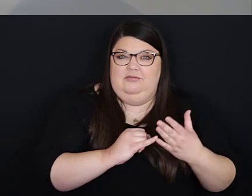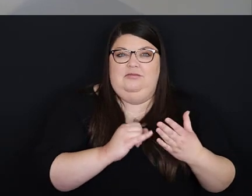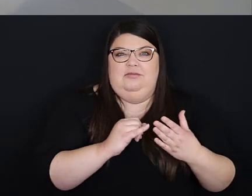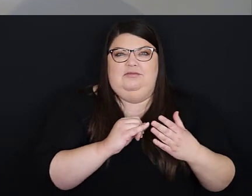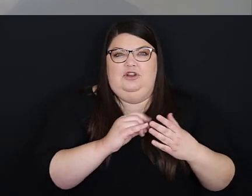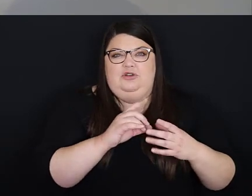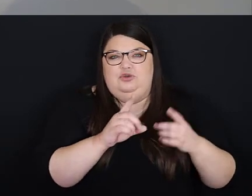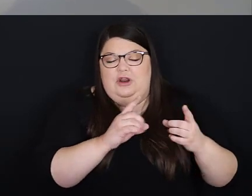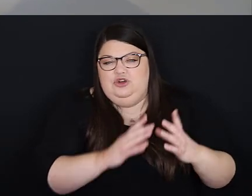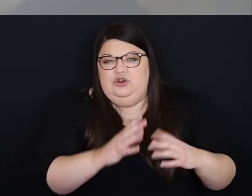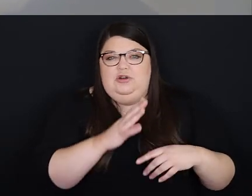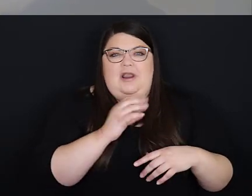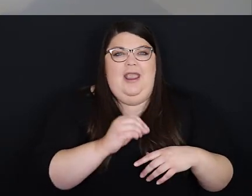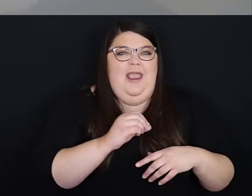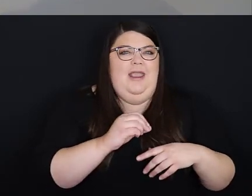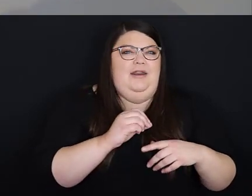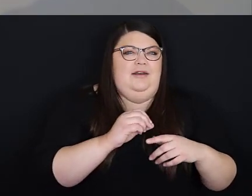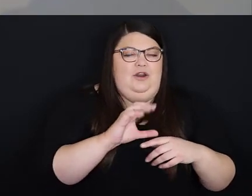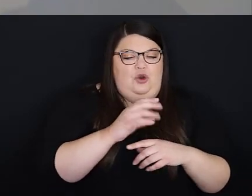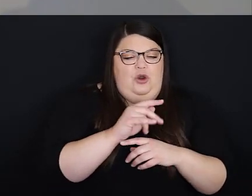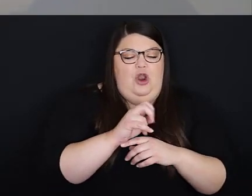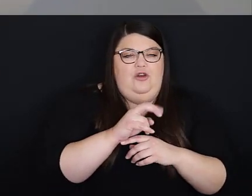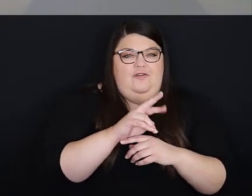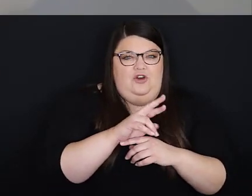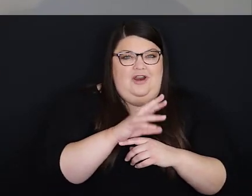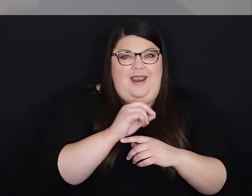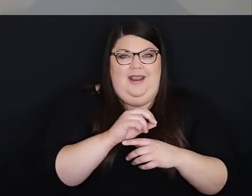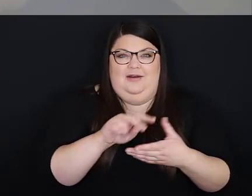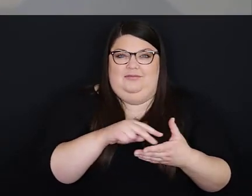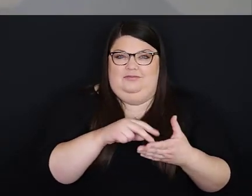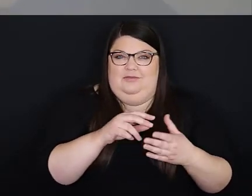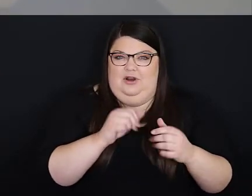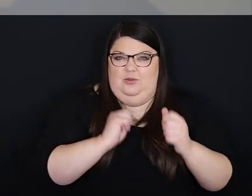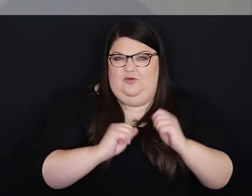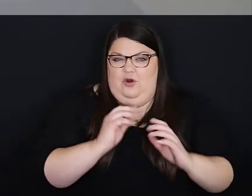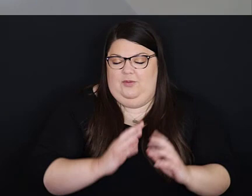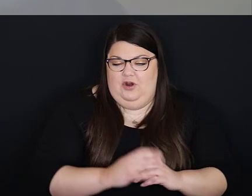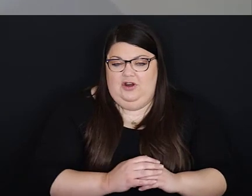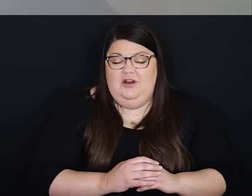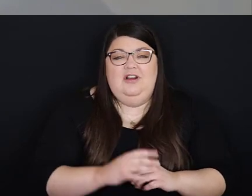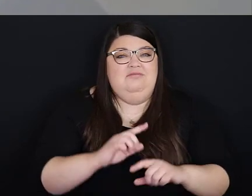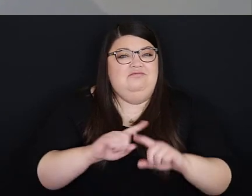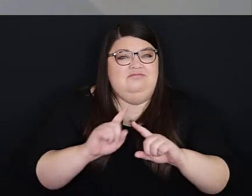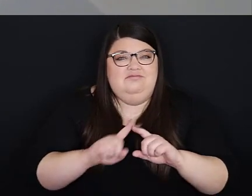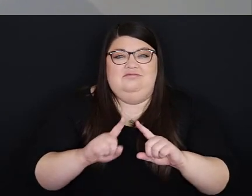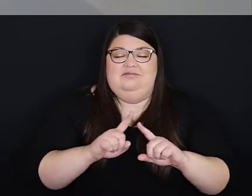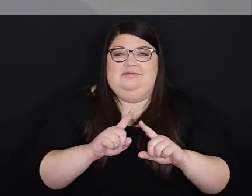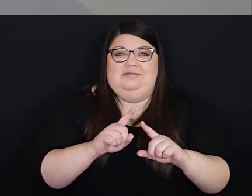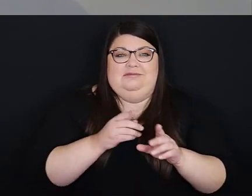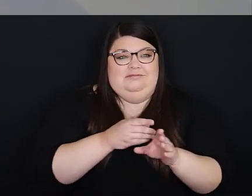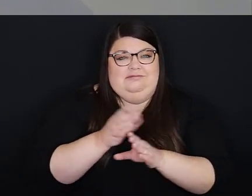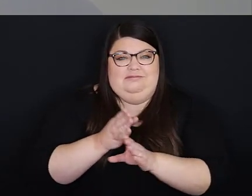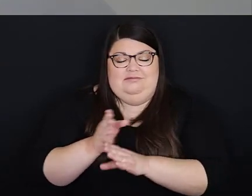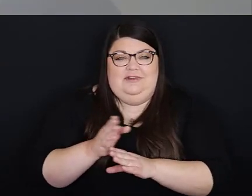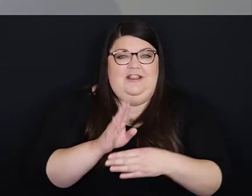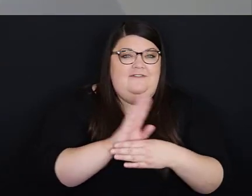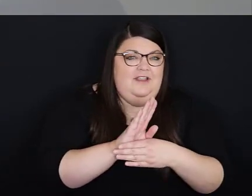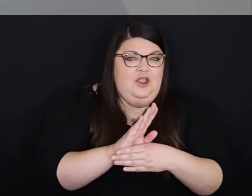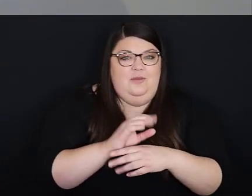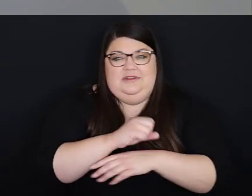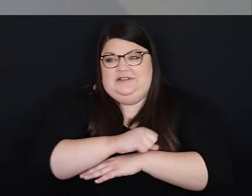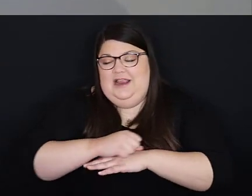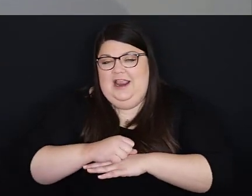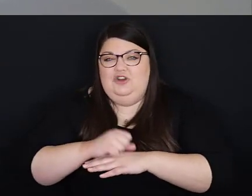Chris's directorial and choreographic work oscillates between the experiential, film, stage, and commercial worlds. To kick